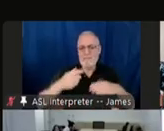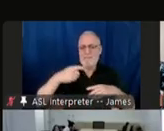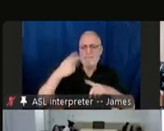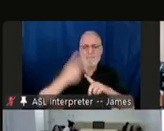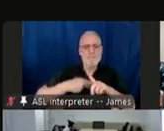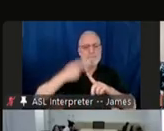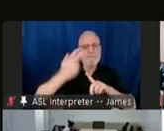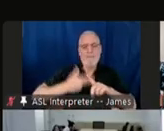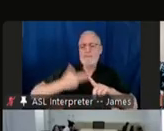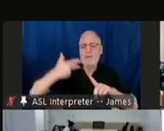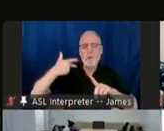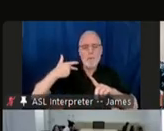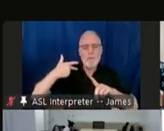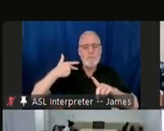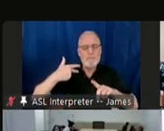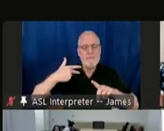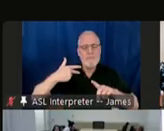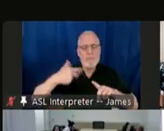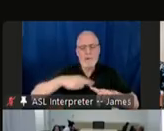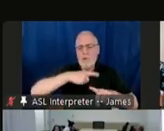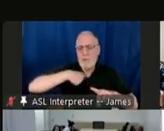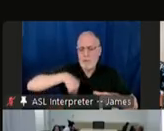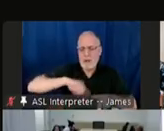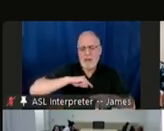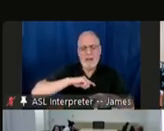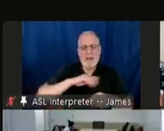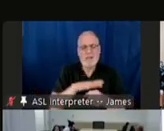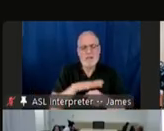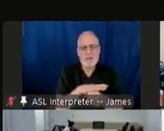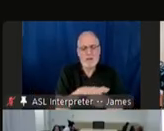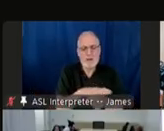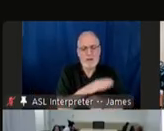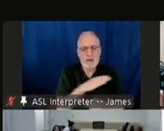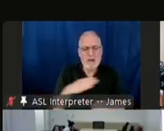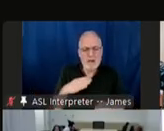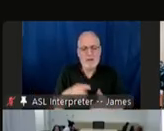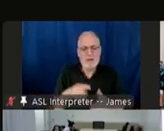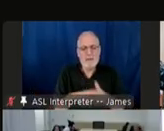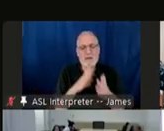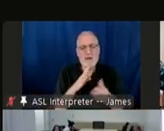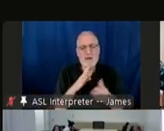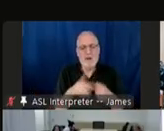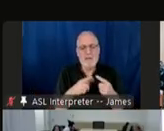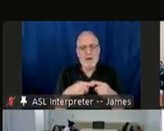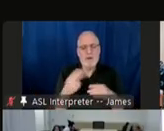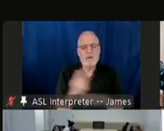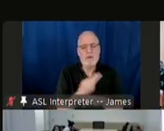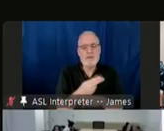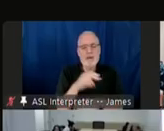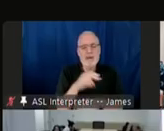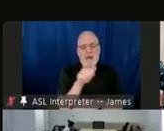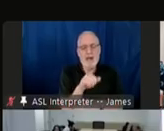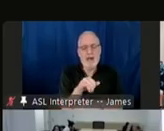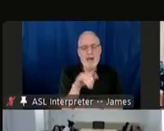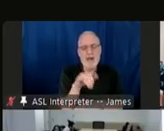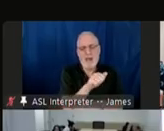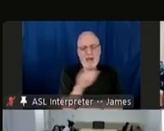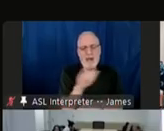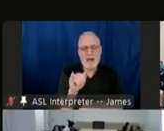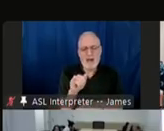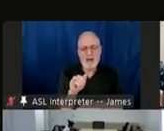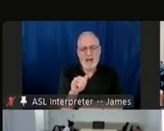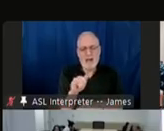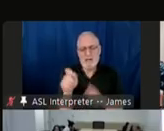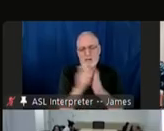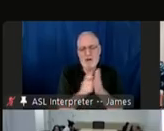ago, we as a local council began talking about using AI as a note taker in this Zoom meeting. I've been hosting our